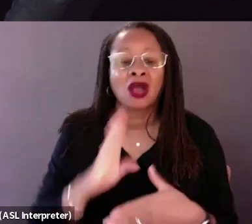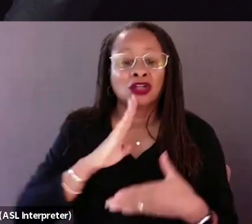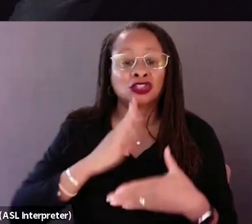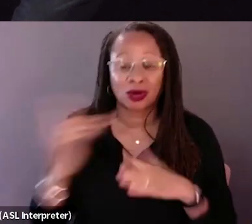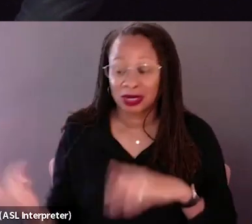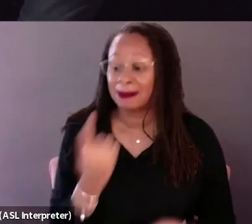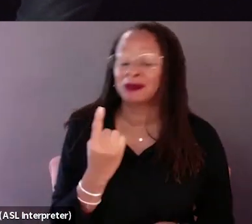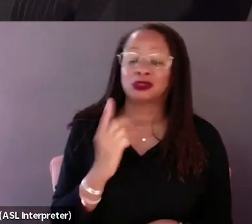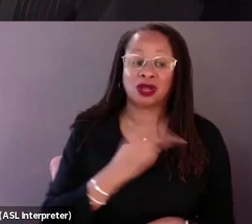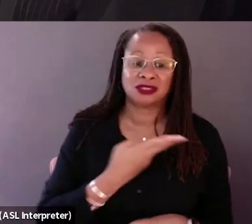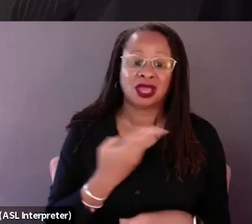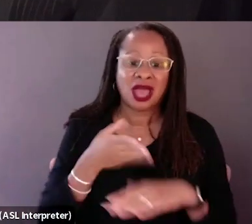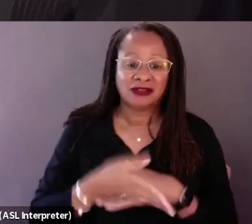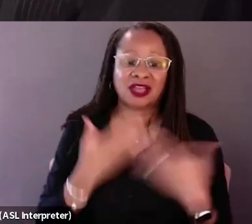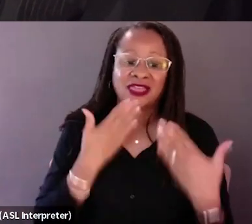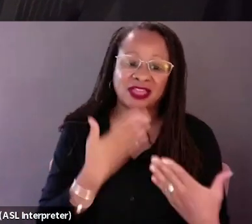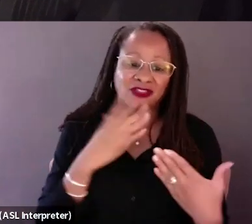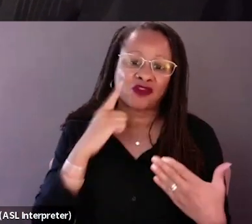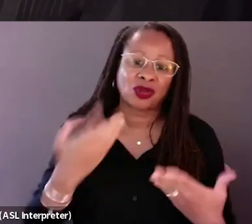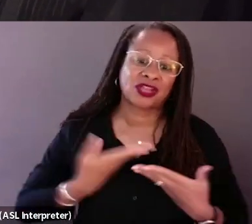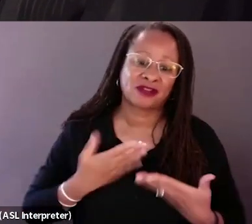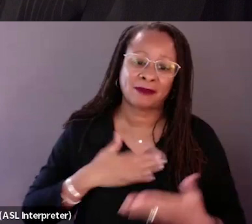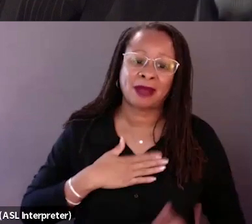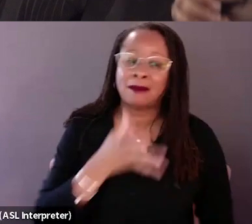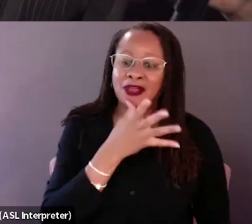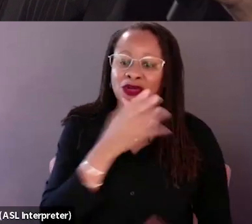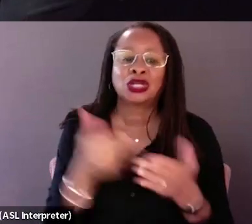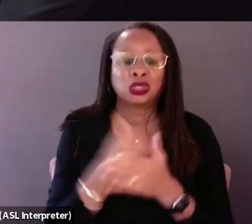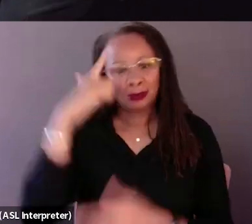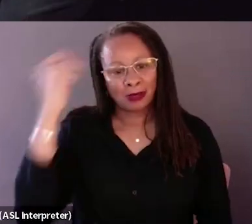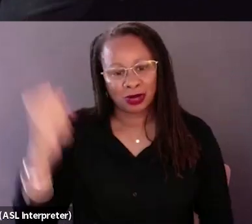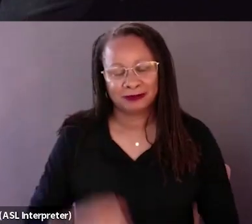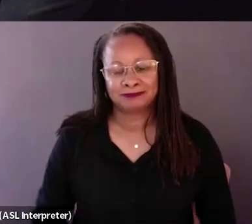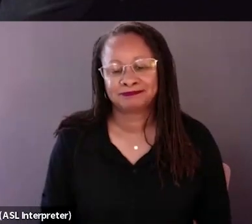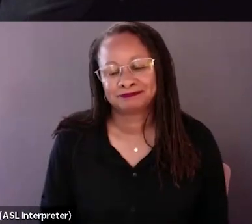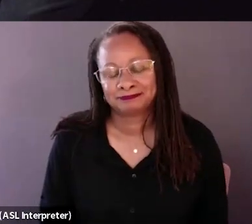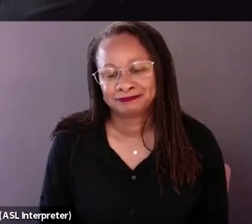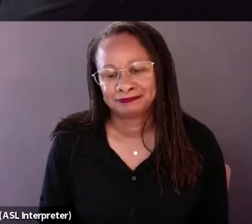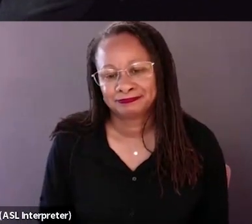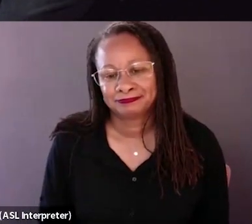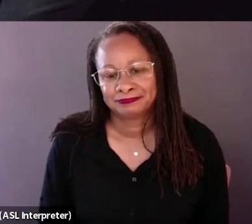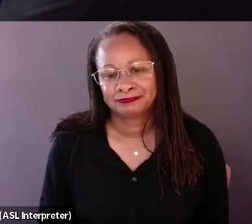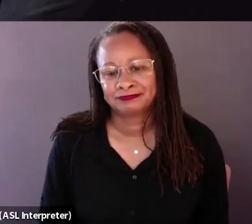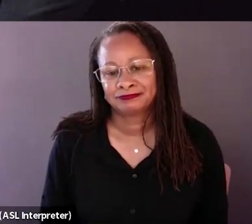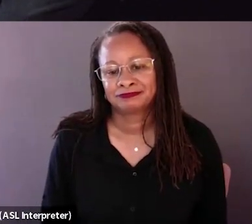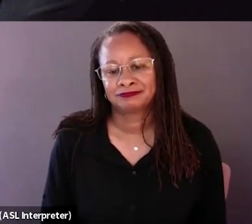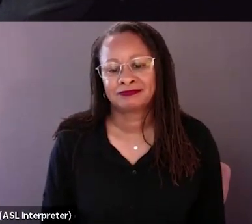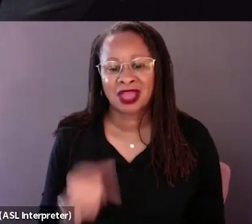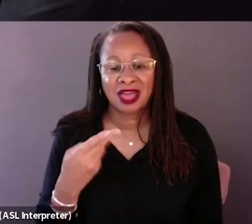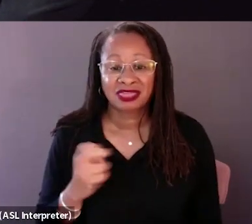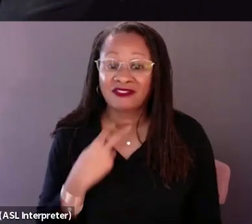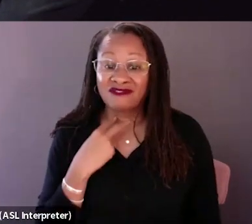us afterwards and was like, thank you for giving my mother a new memory. So. The voice is so, I mean,